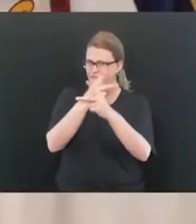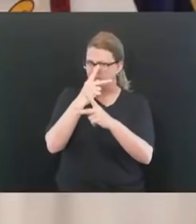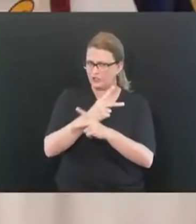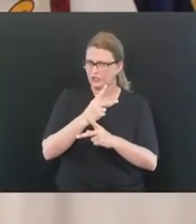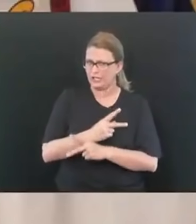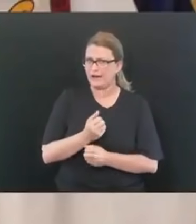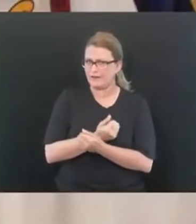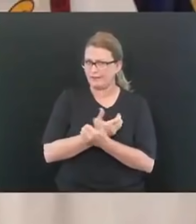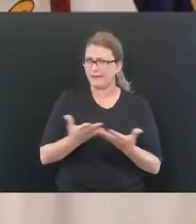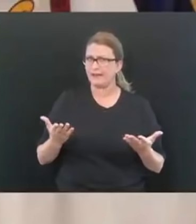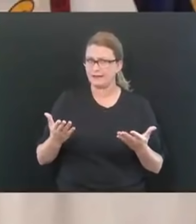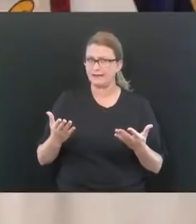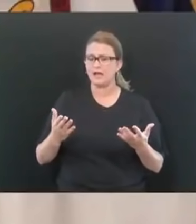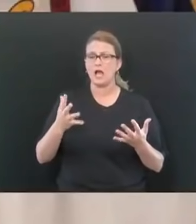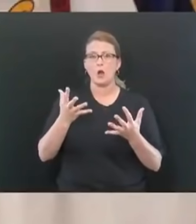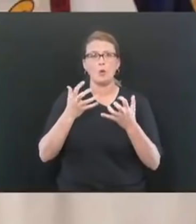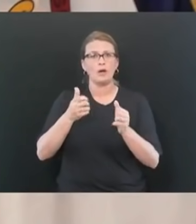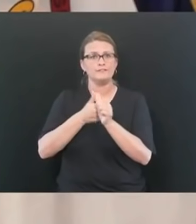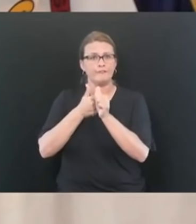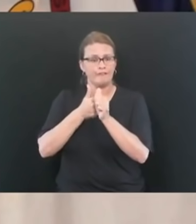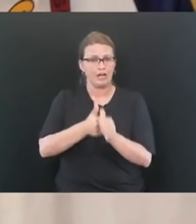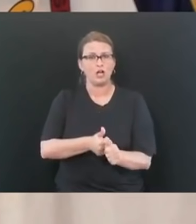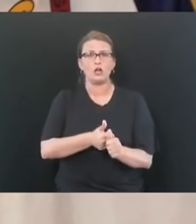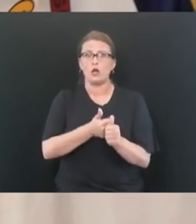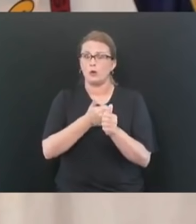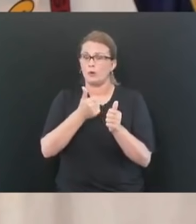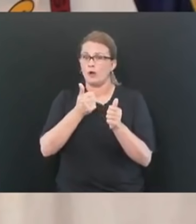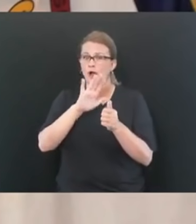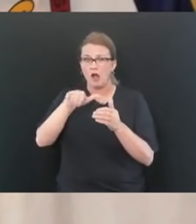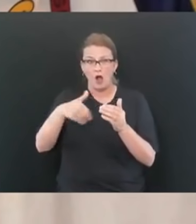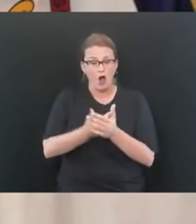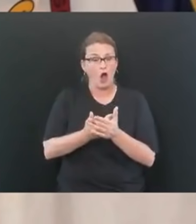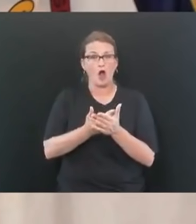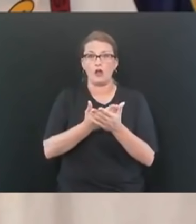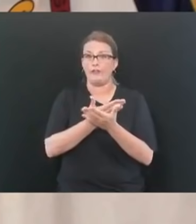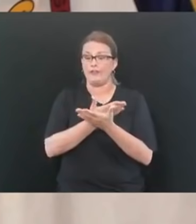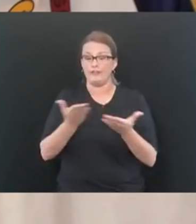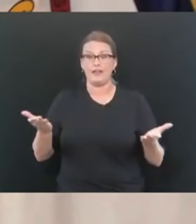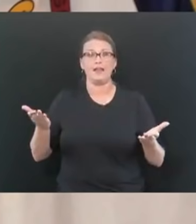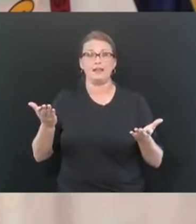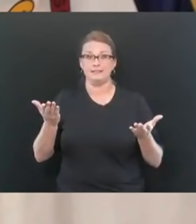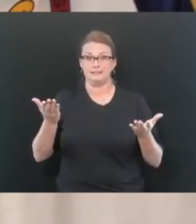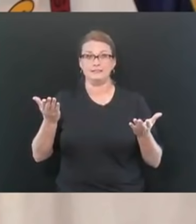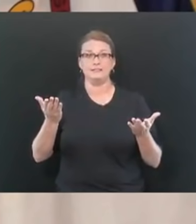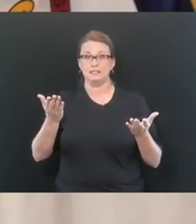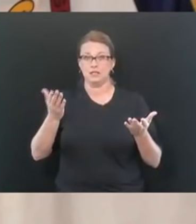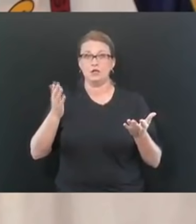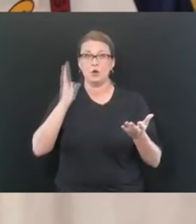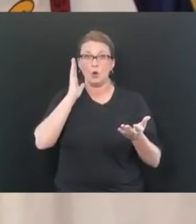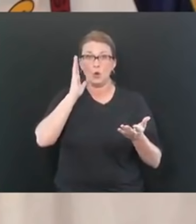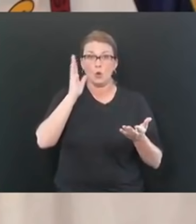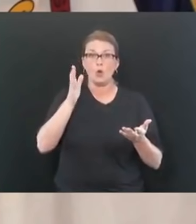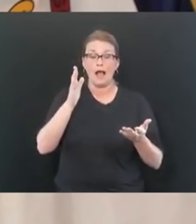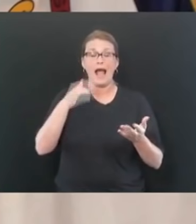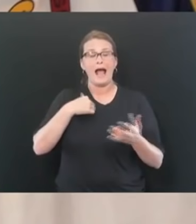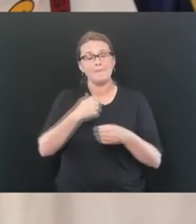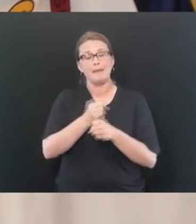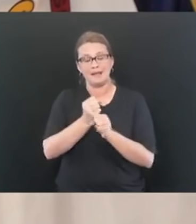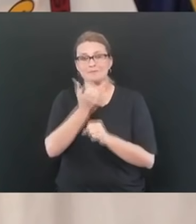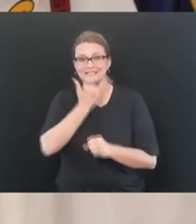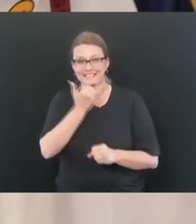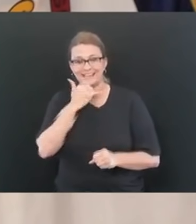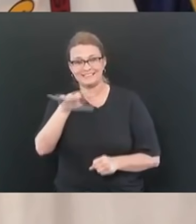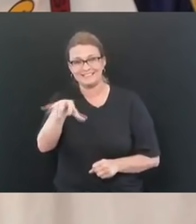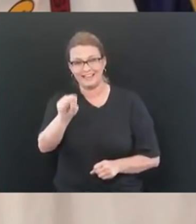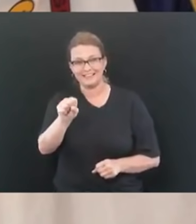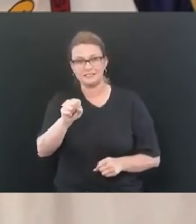We're going to try to abide by the things that I say. Like I said before, there'll be times that I make a mistake, but I'm not going to tell you